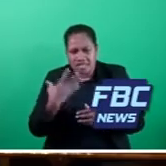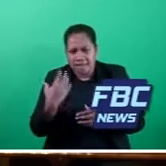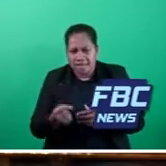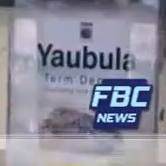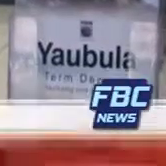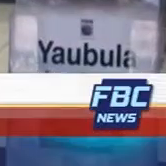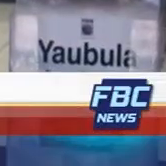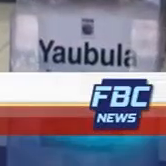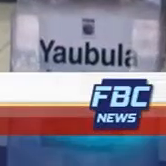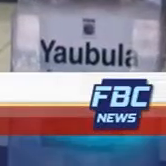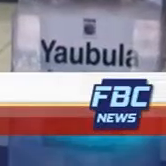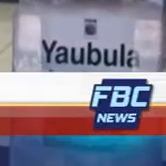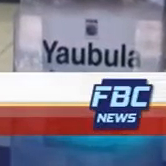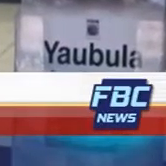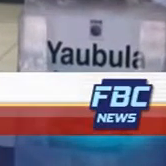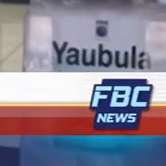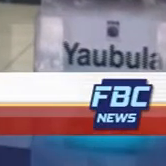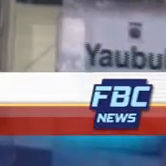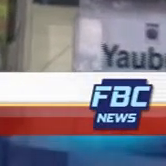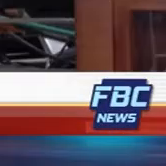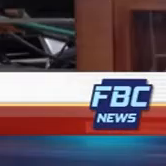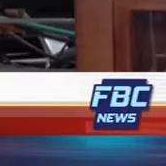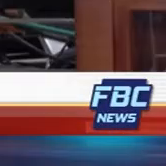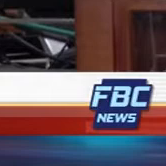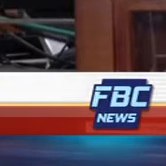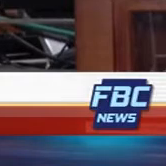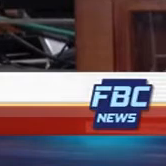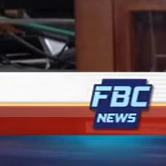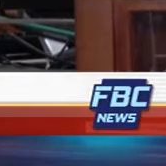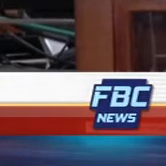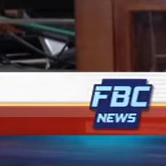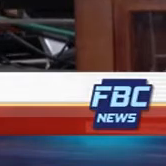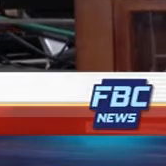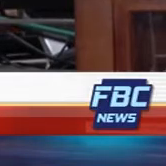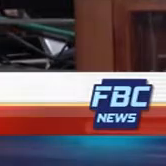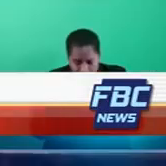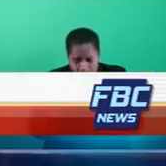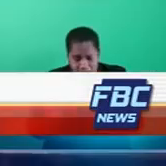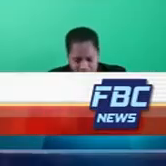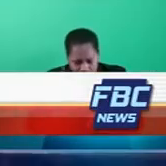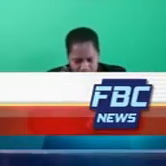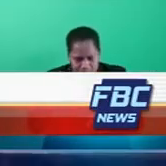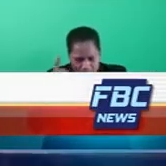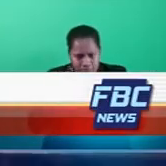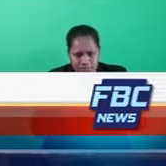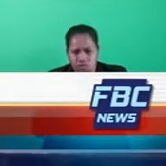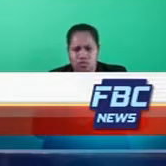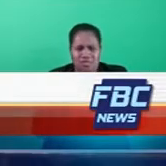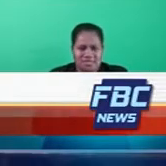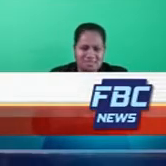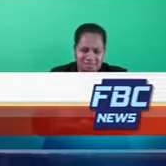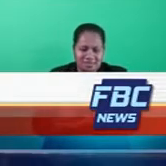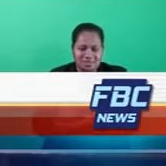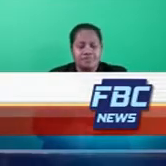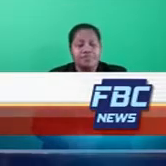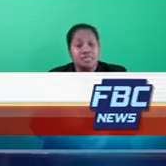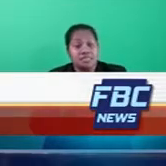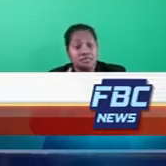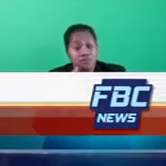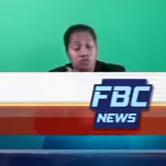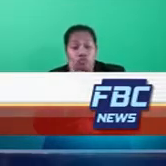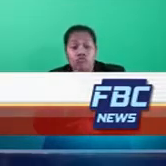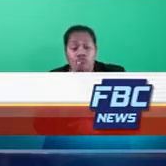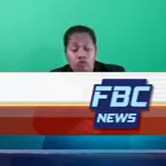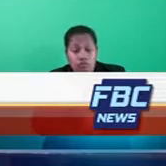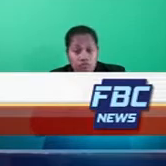time. Nath says some schemes needs to be reintroduced back to their portfolio. A special loan scheme aimed at first-time